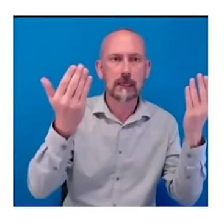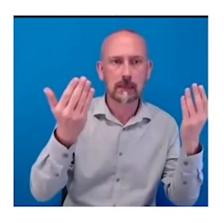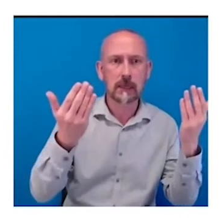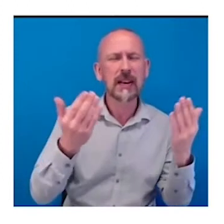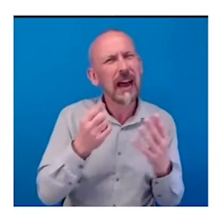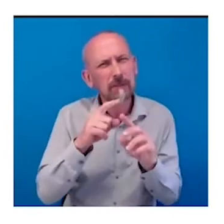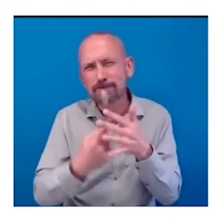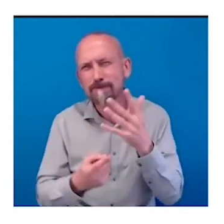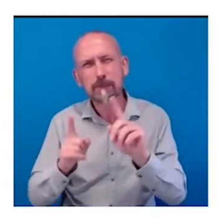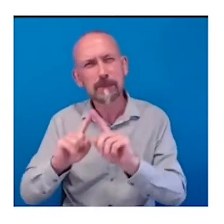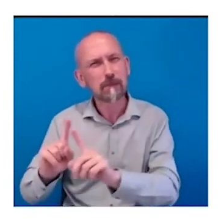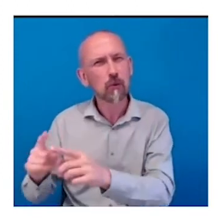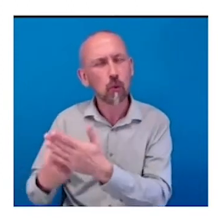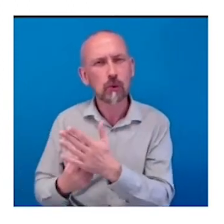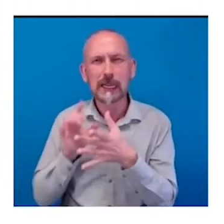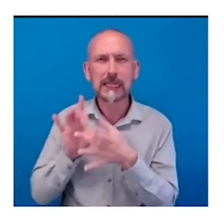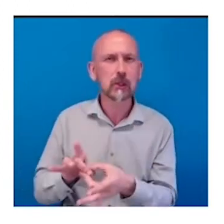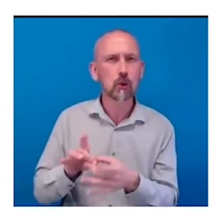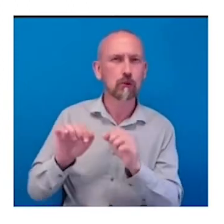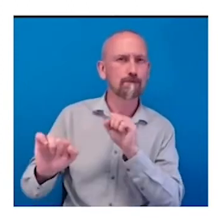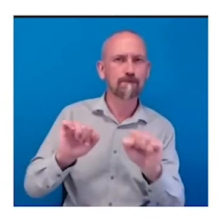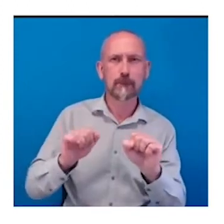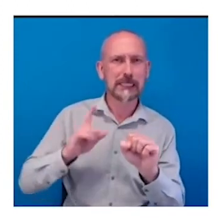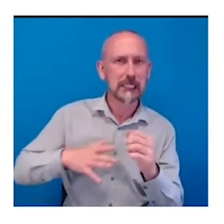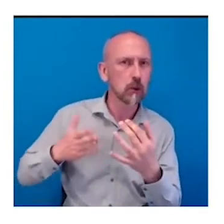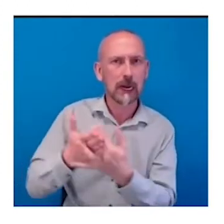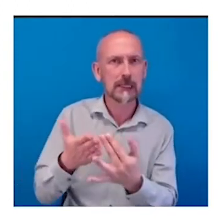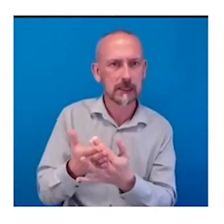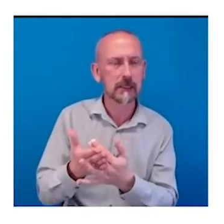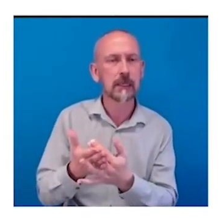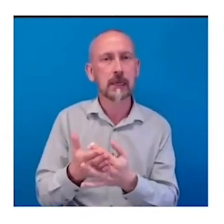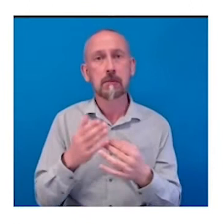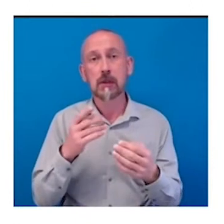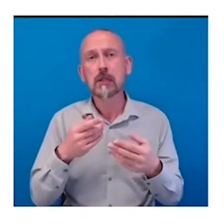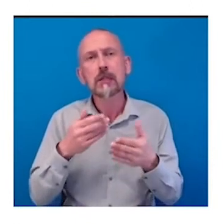but as a general rule, make sure that the contrast is high.